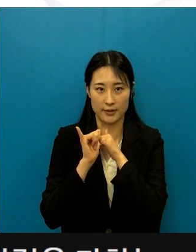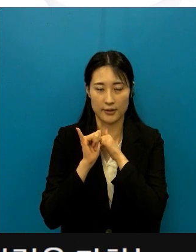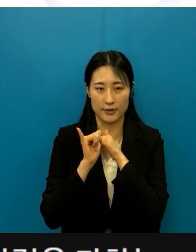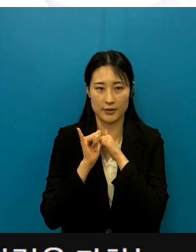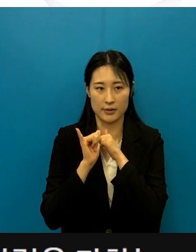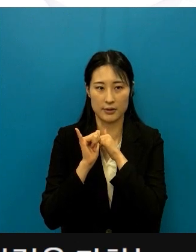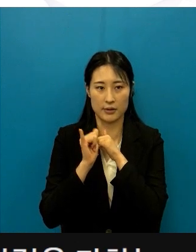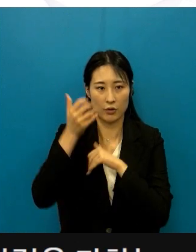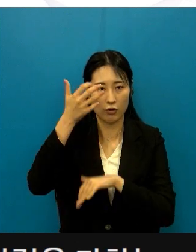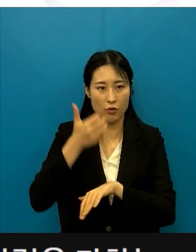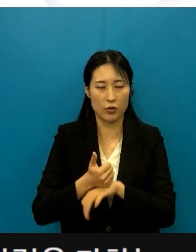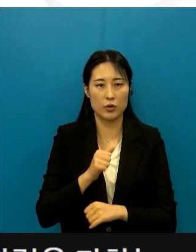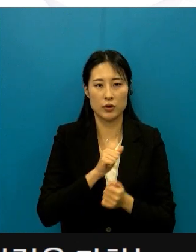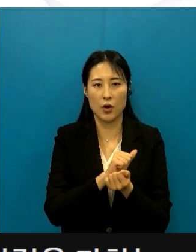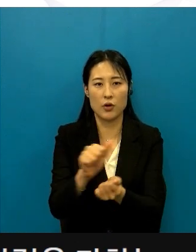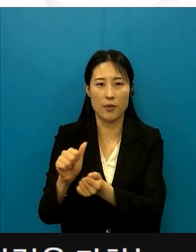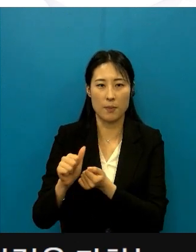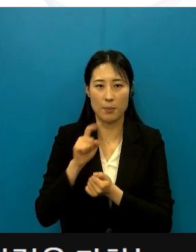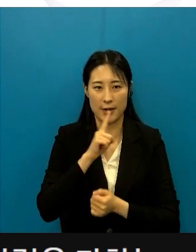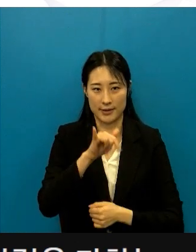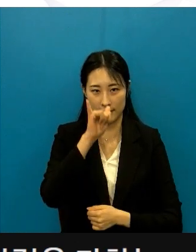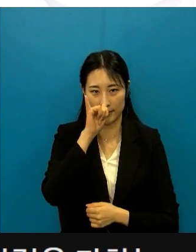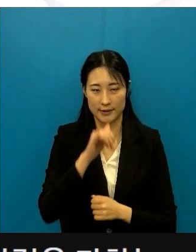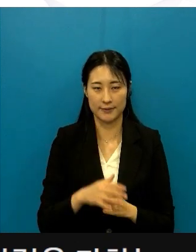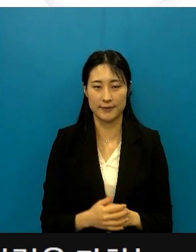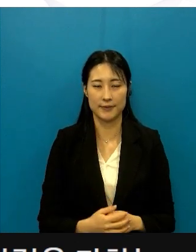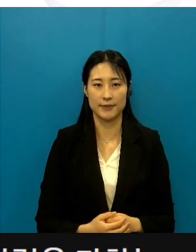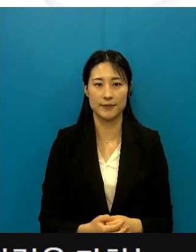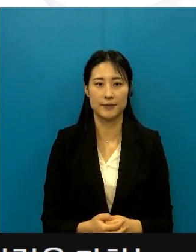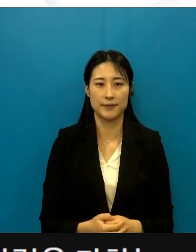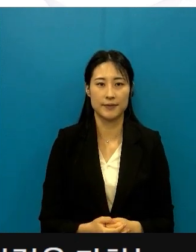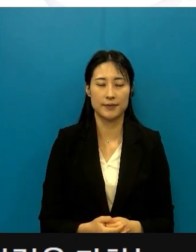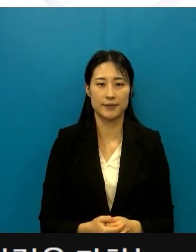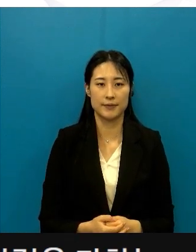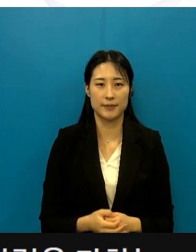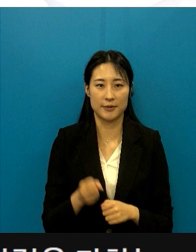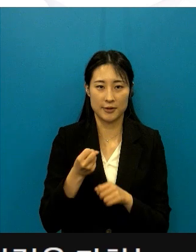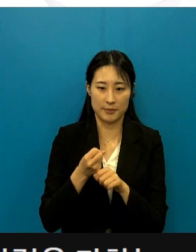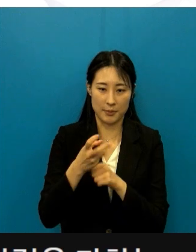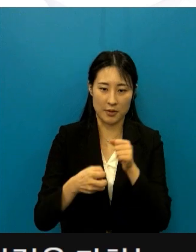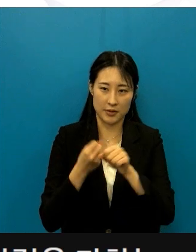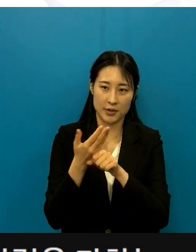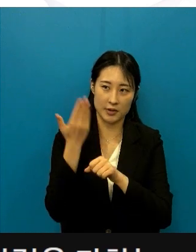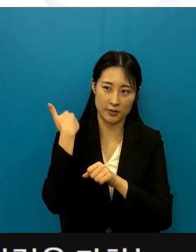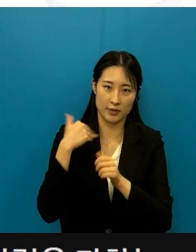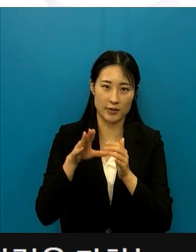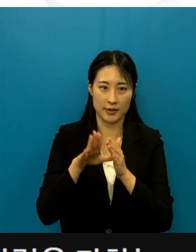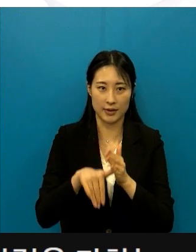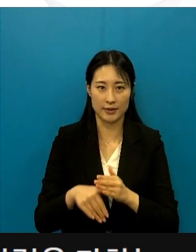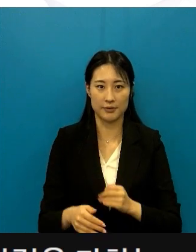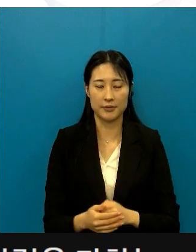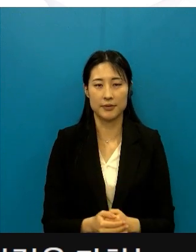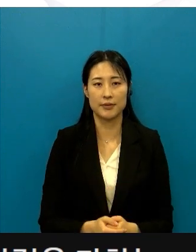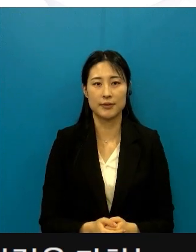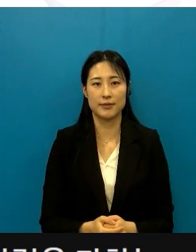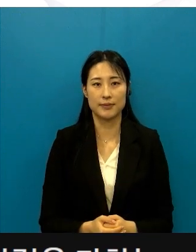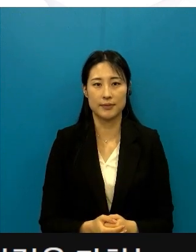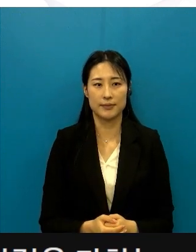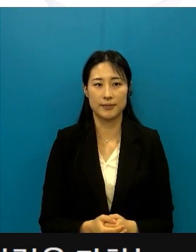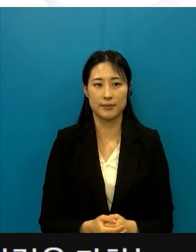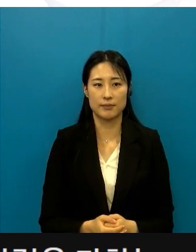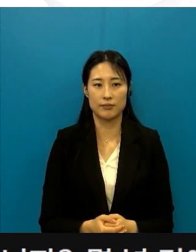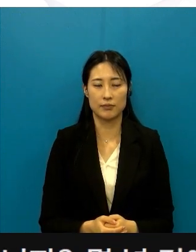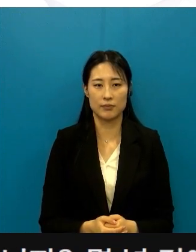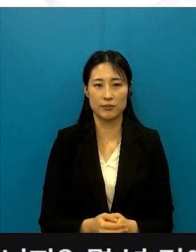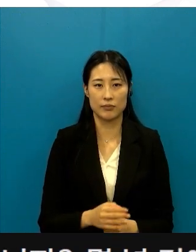evidence about that. Several years ago, one of very famous patient with brain